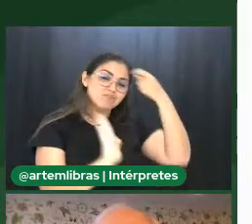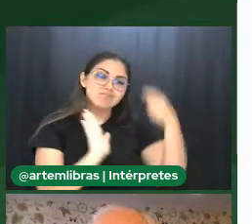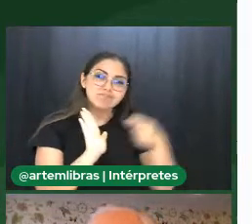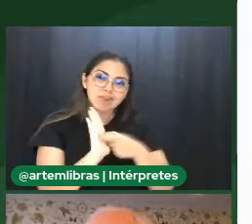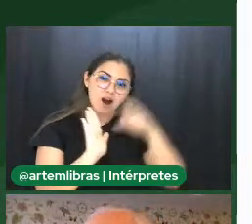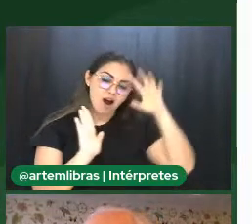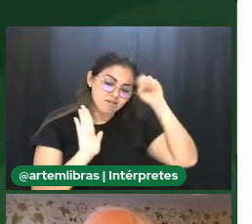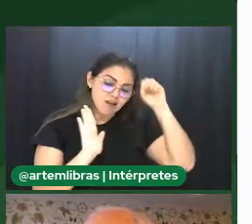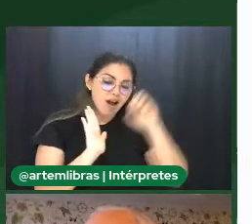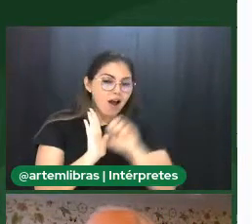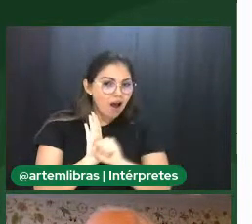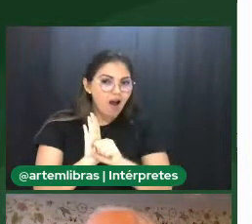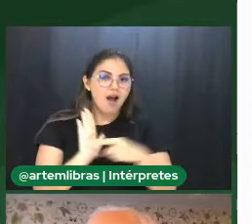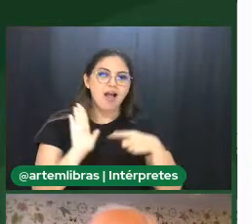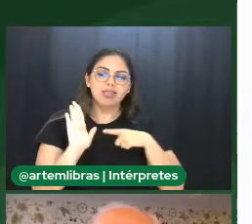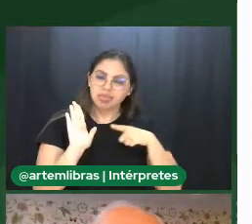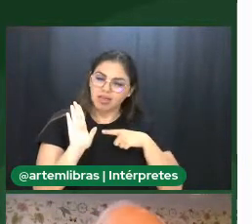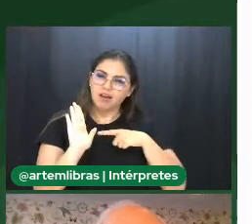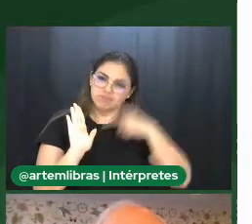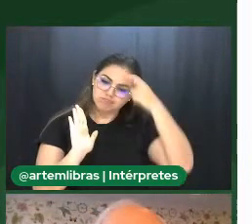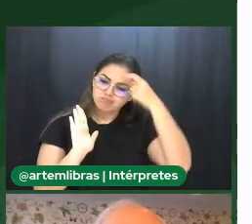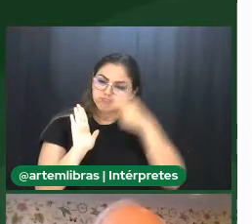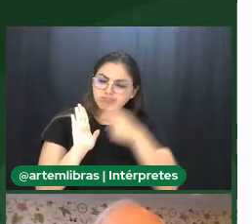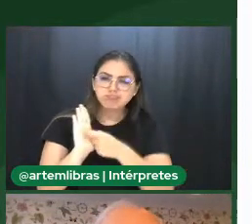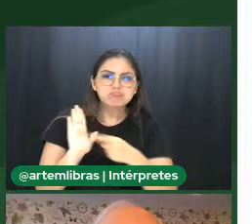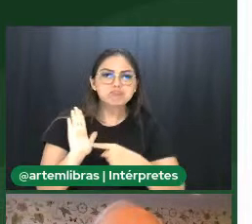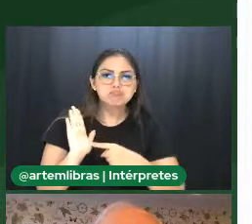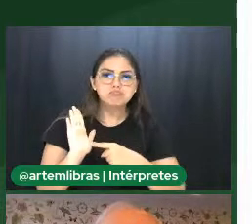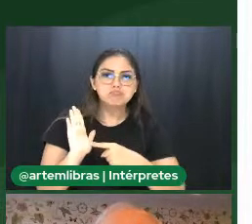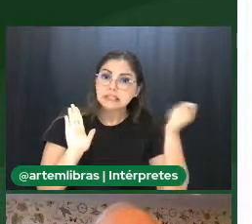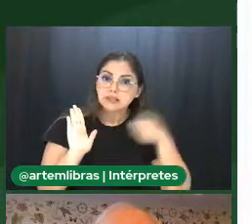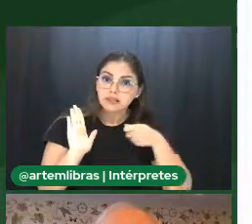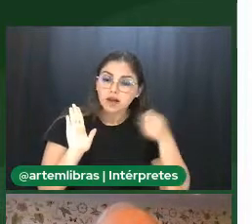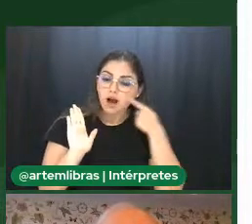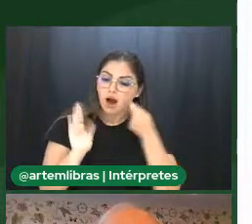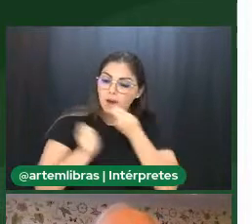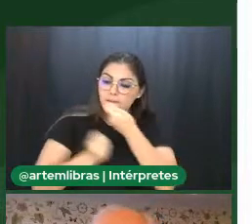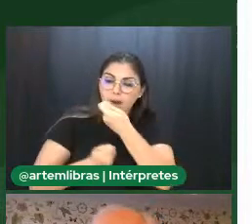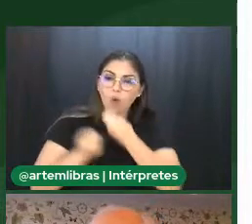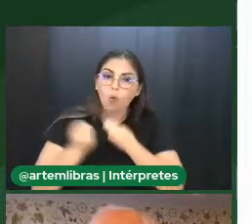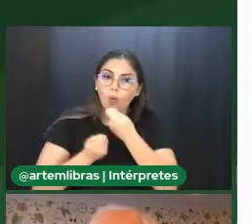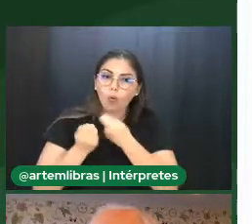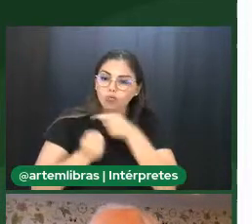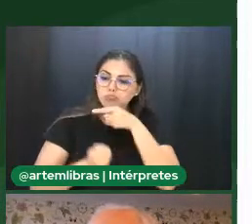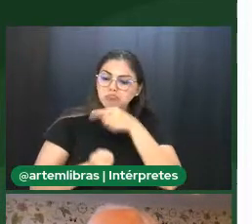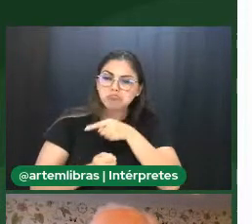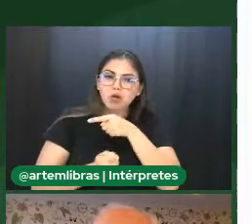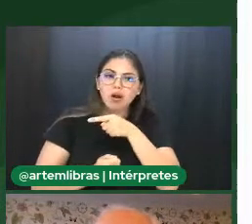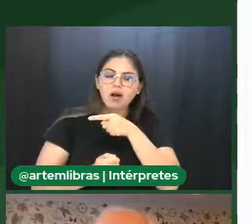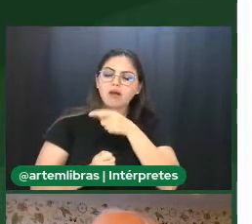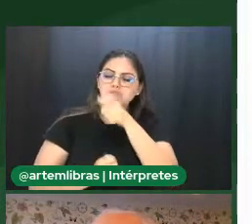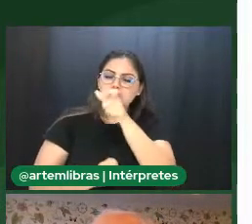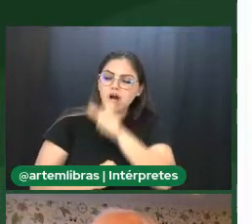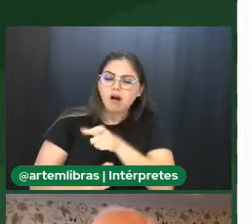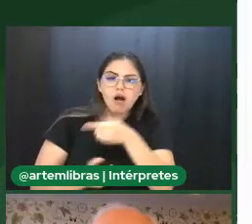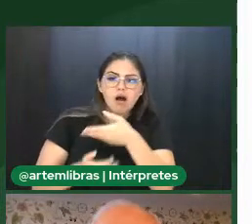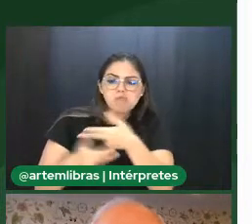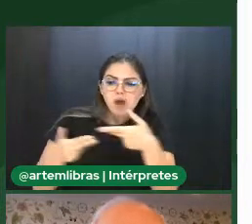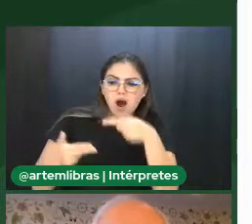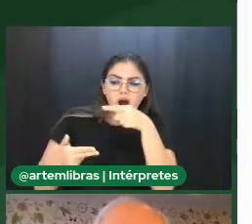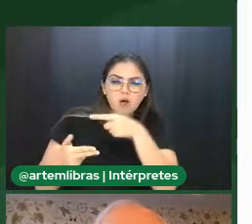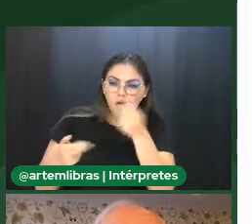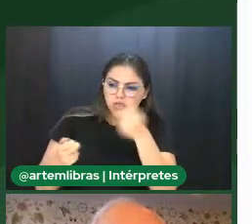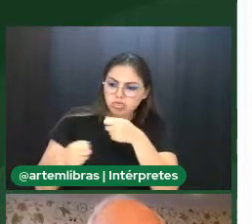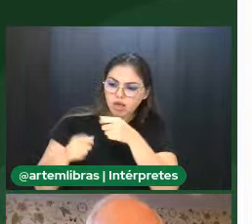presentations, and to control the devices to make them energy efficient and to give you just the right cup of coffee